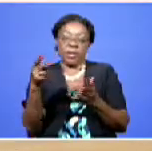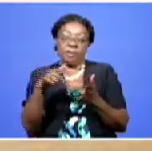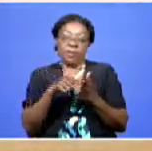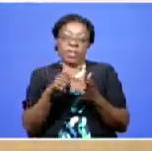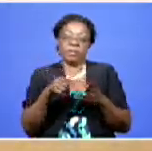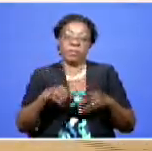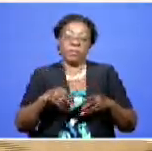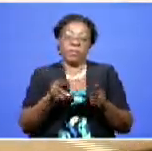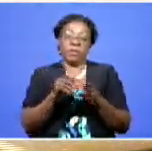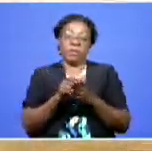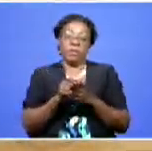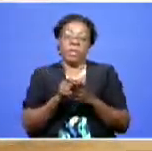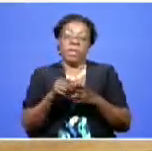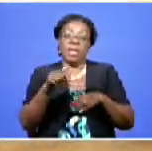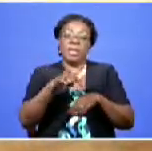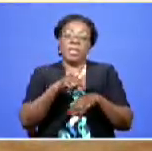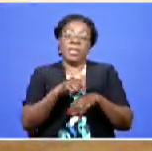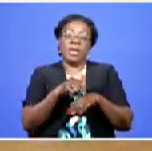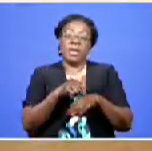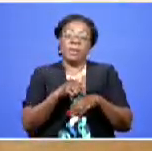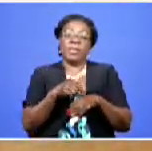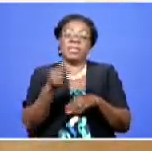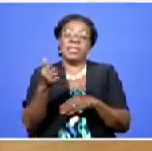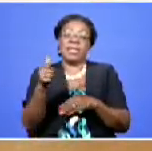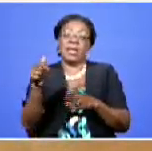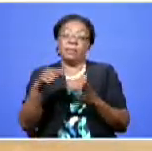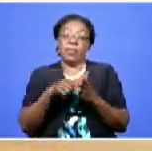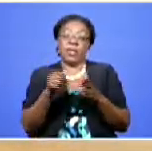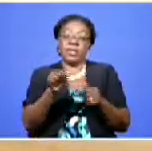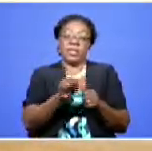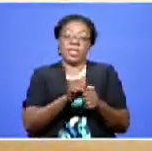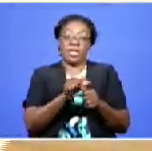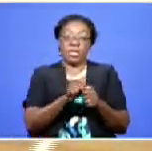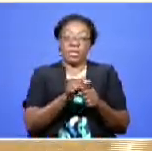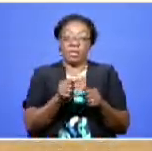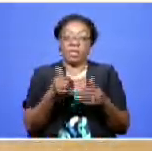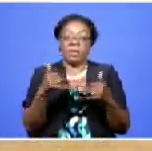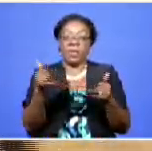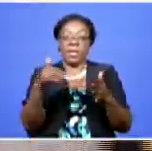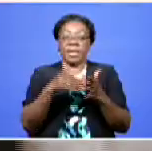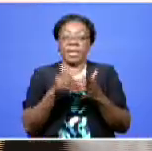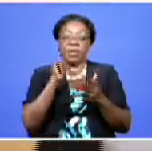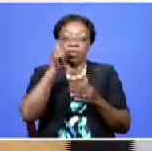Dean and Carrington Dean had 10 points apiece. League play picking back up again tomorrow night.